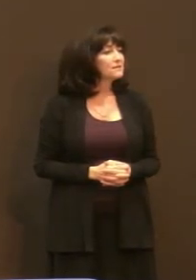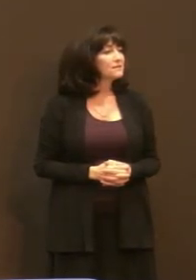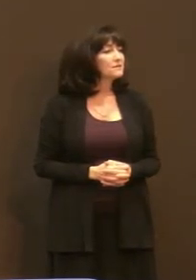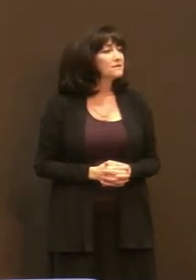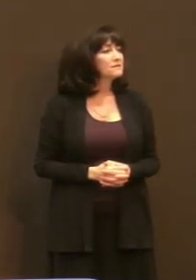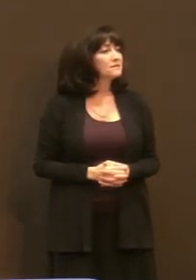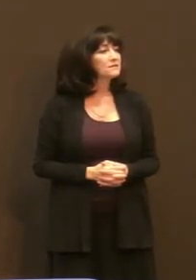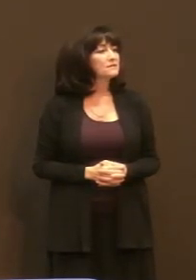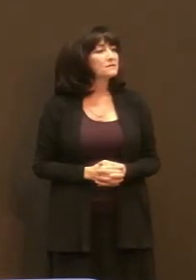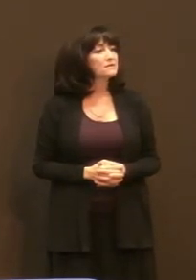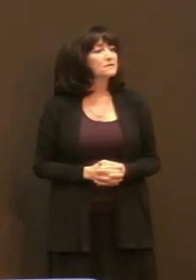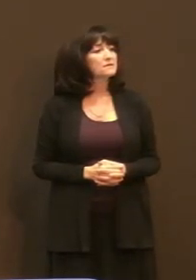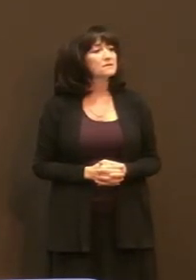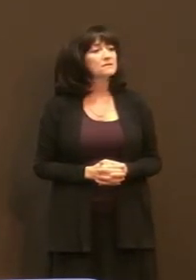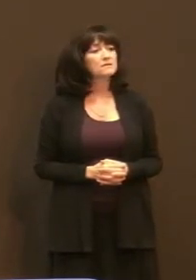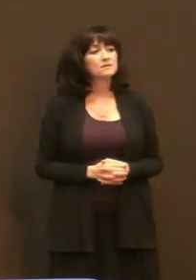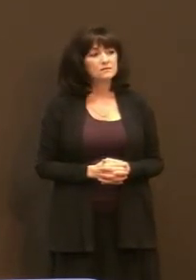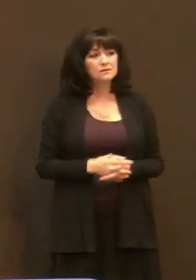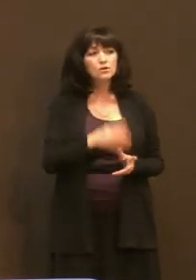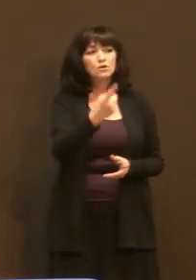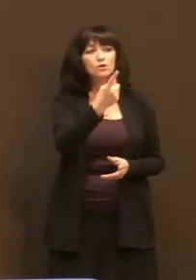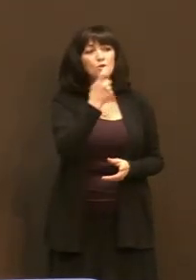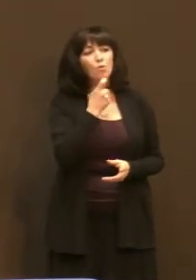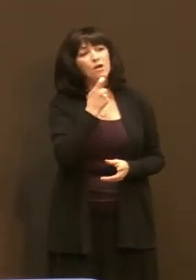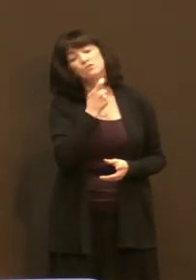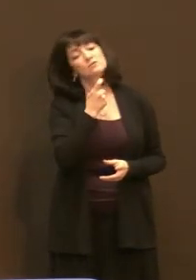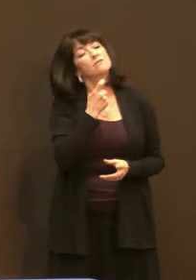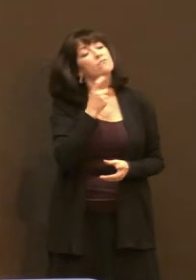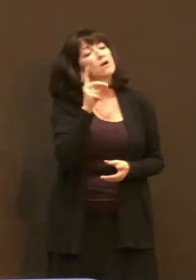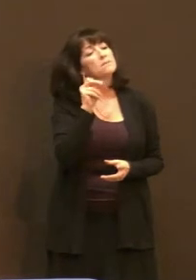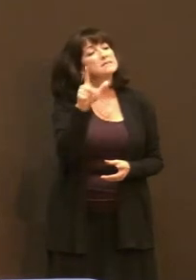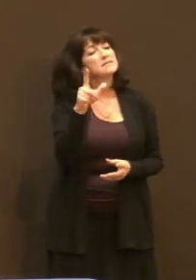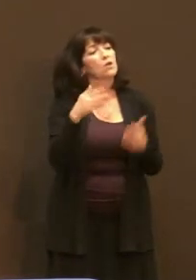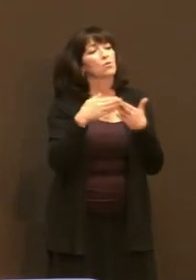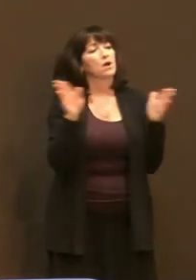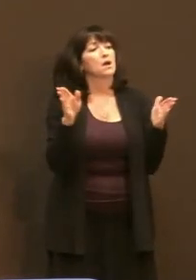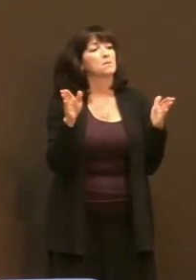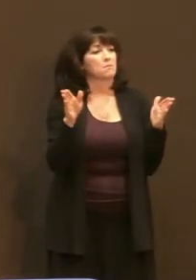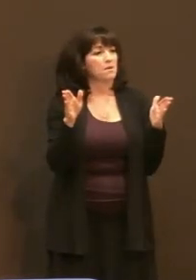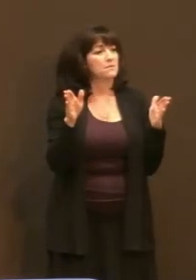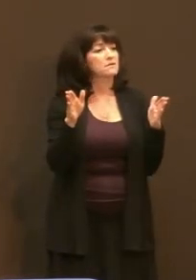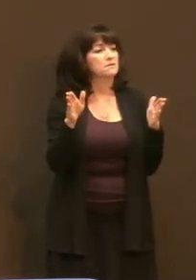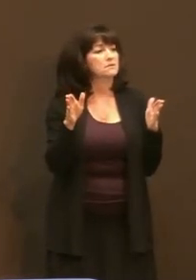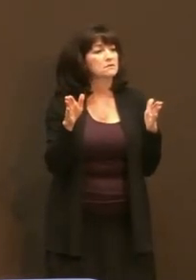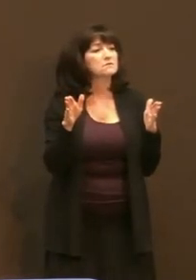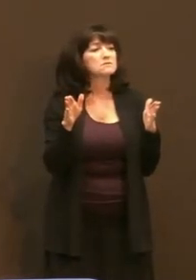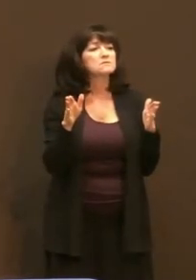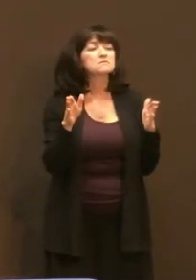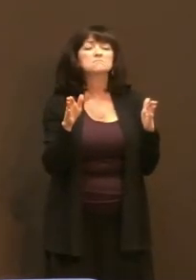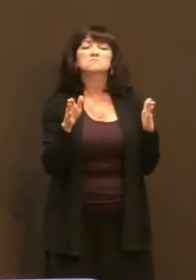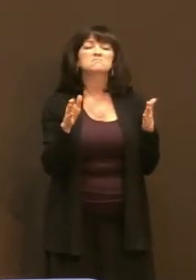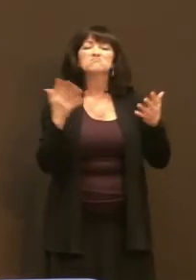The next question's from the Delaware Public Media. They ask, where does the state stand on supplies of PPE that are still needed?